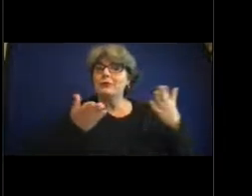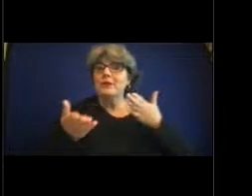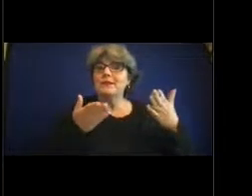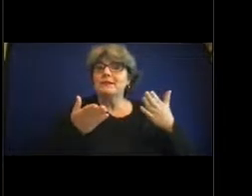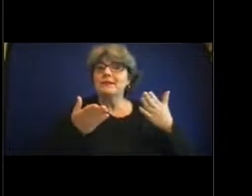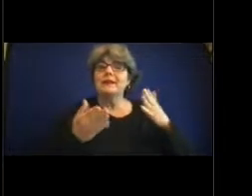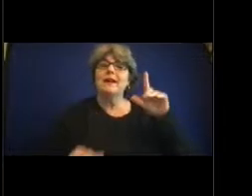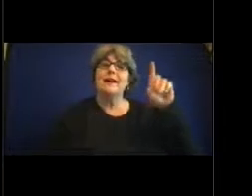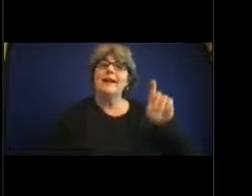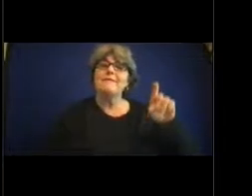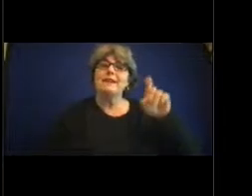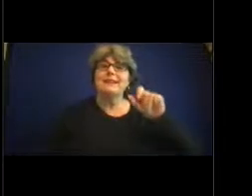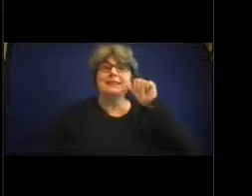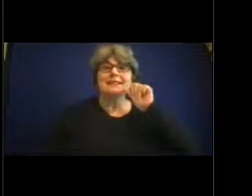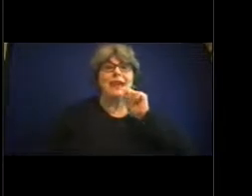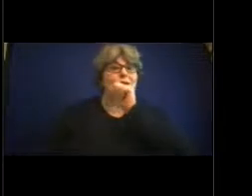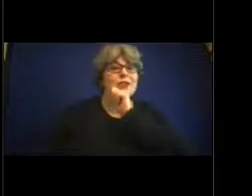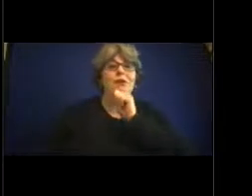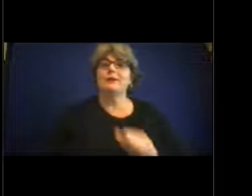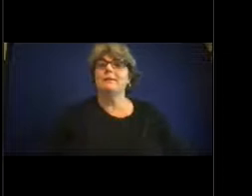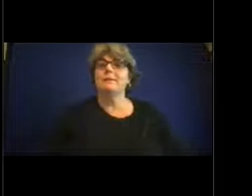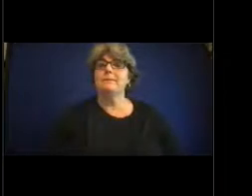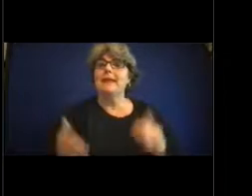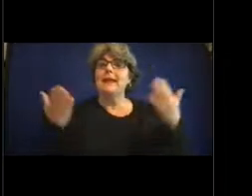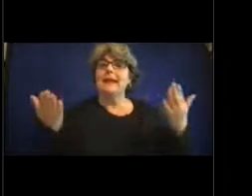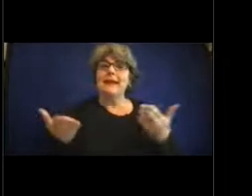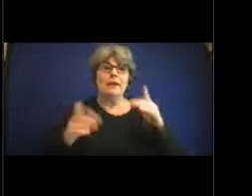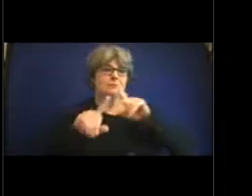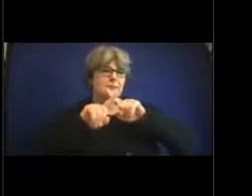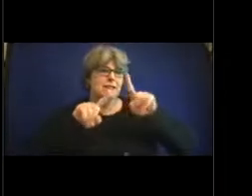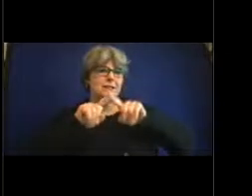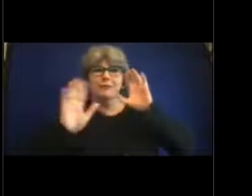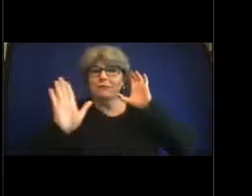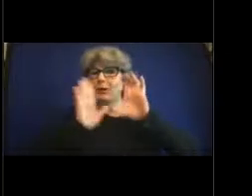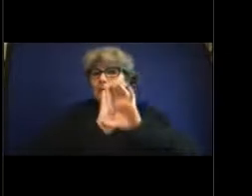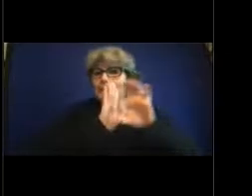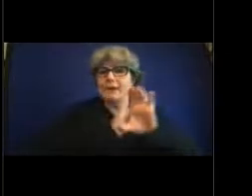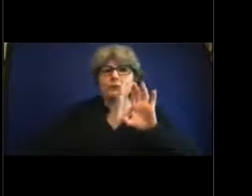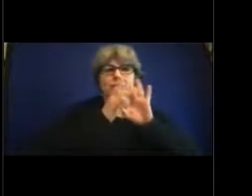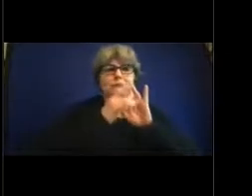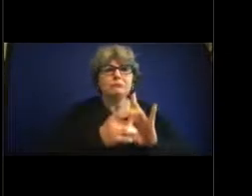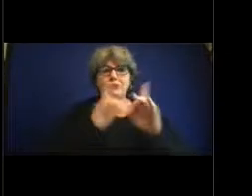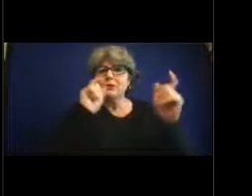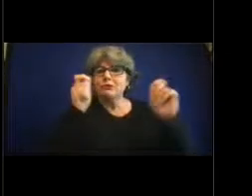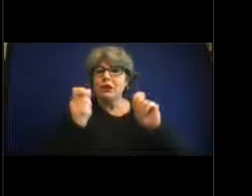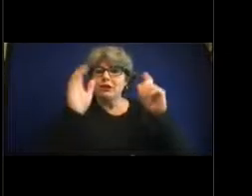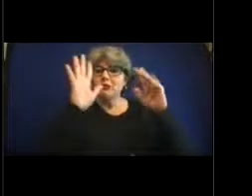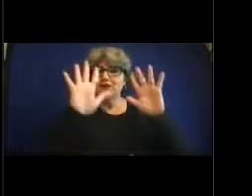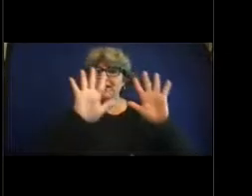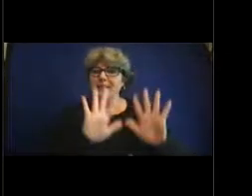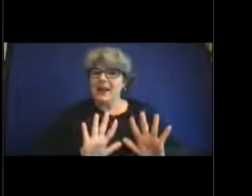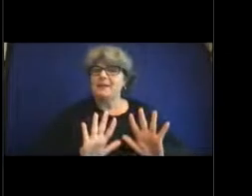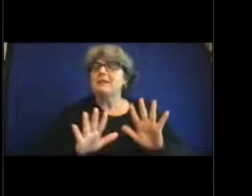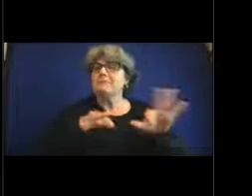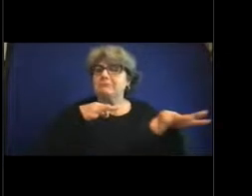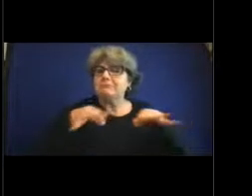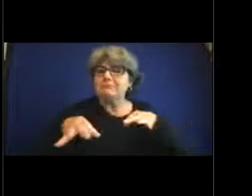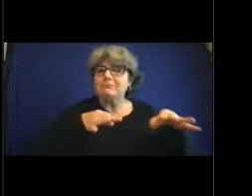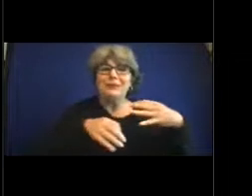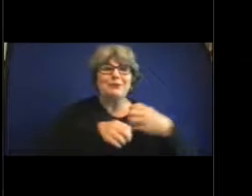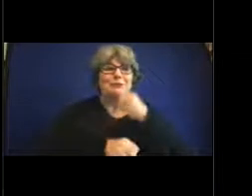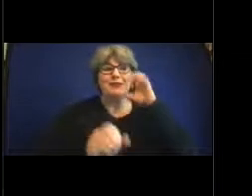Phoenix, Arizona. We're here looking at these different pictures, talking about climate change. And so Christina and I wanted to discuss this winning